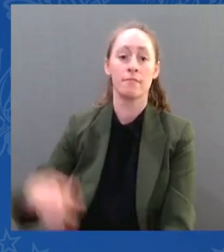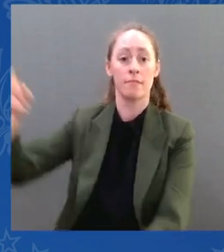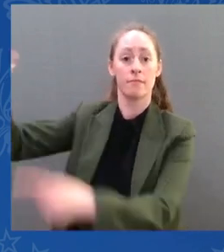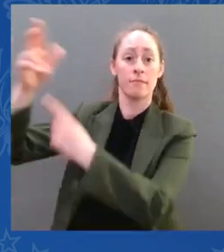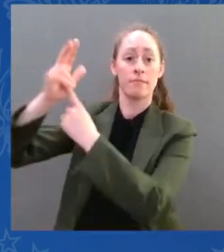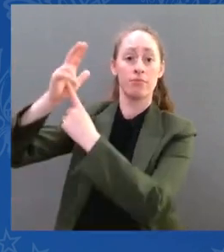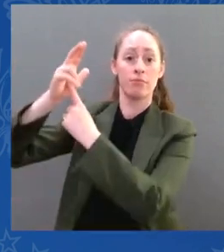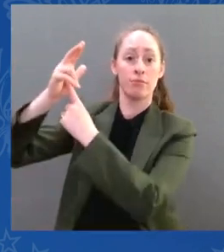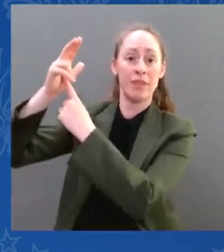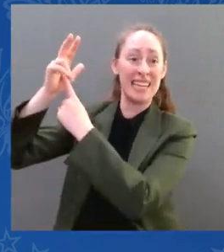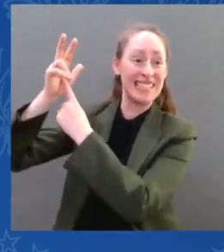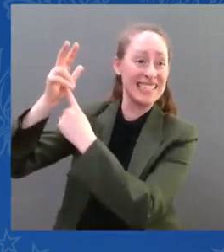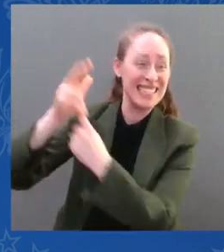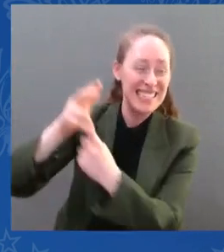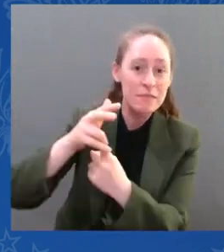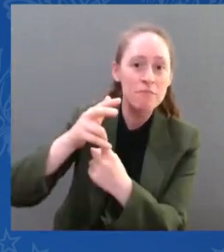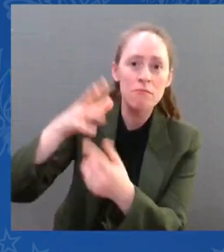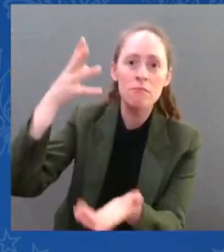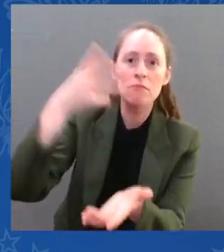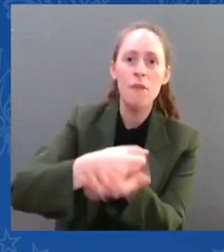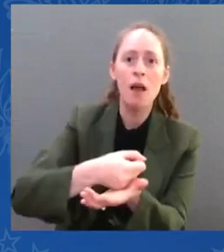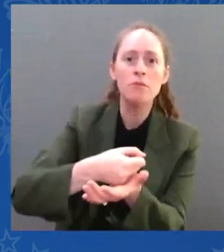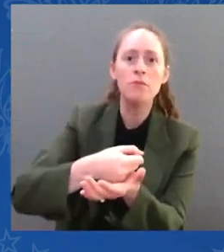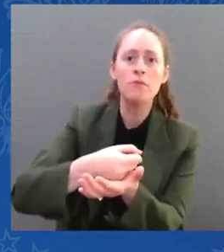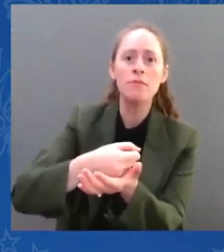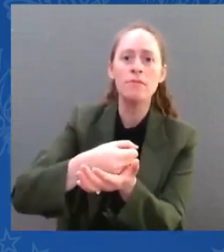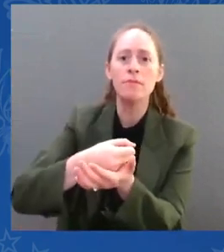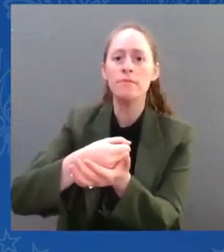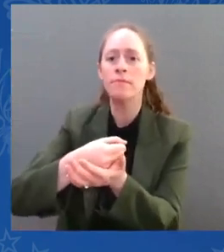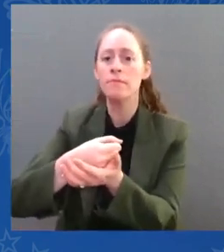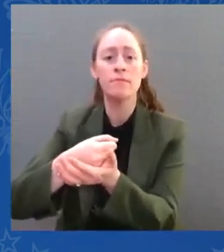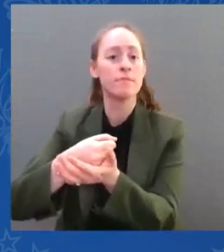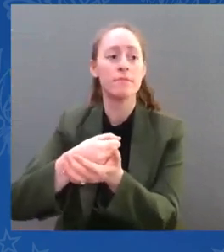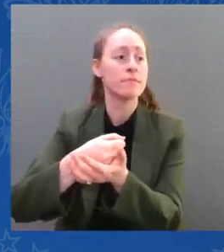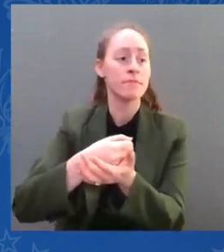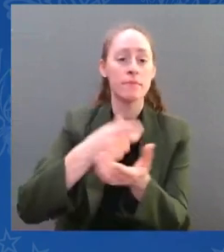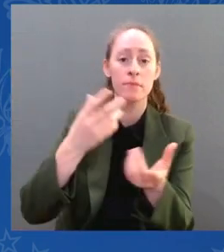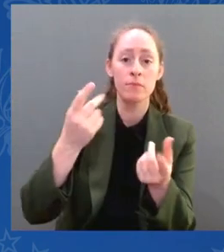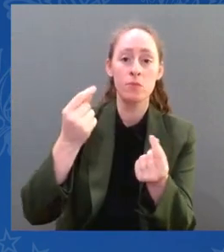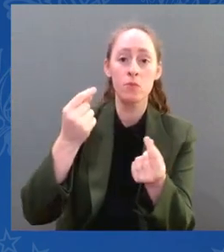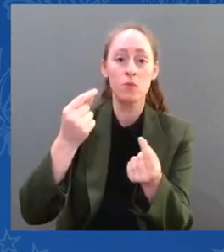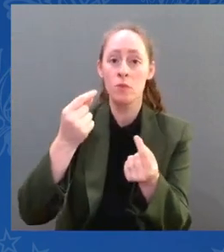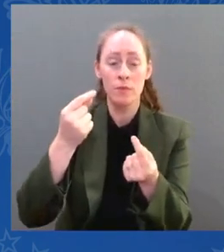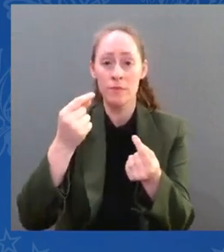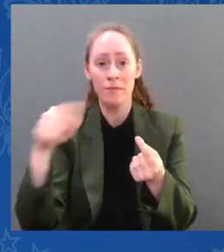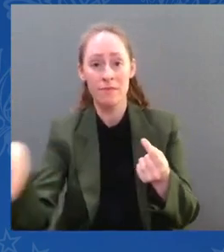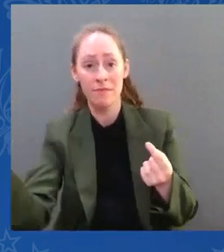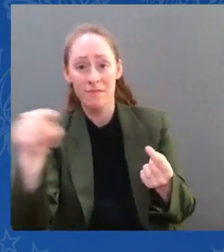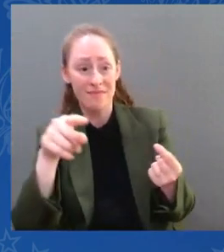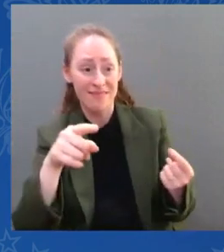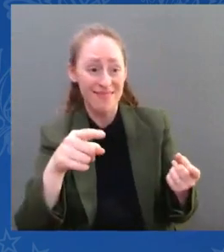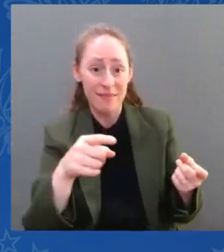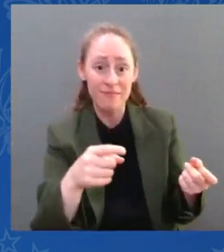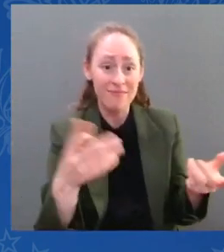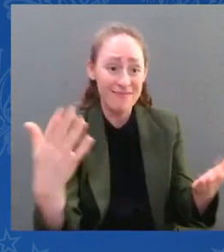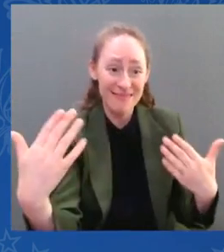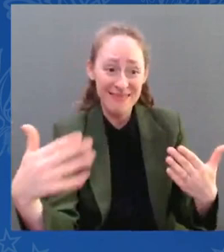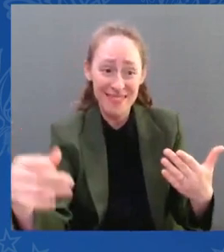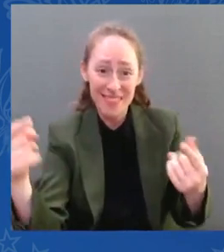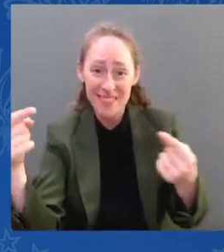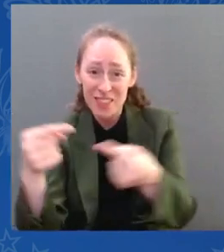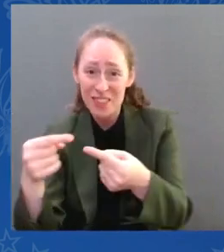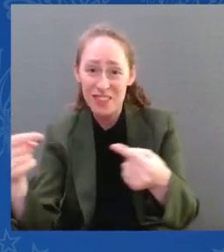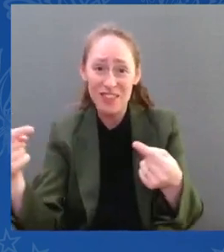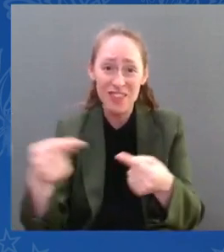and moved to the helicopter where he retrieved two M60 machine guns and ammunition. After giving one M60 and ammunition to a